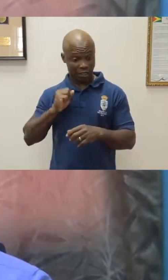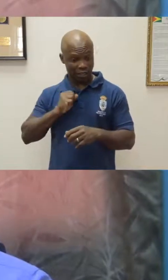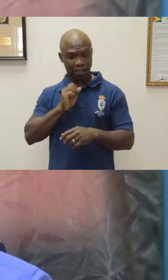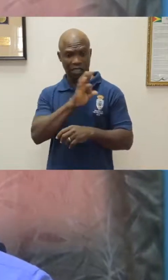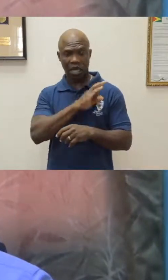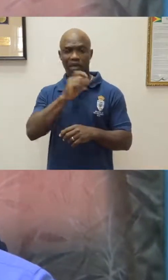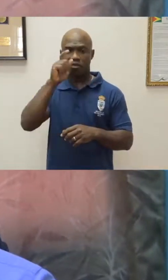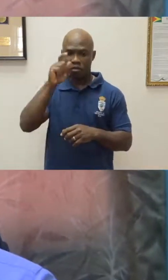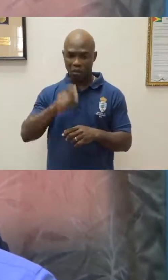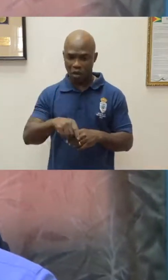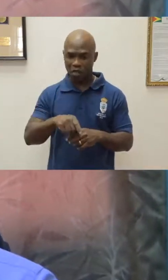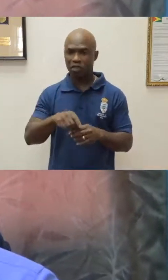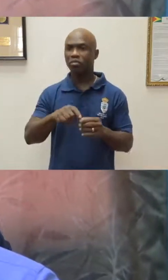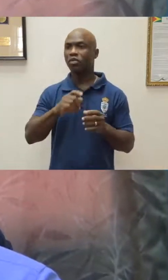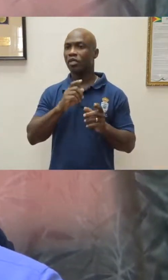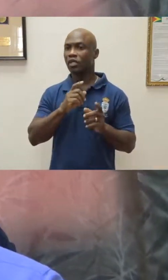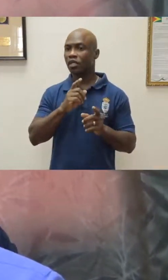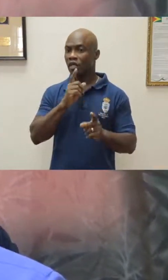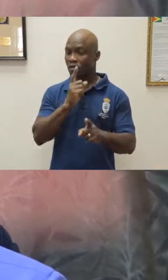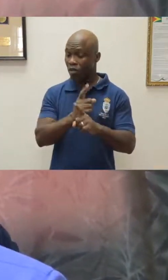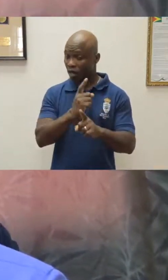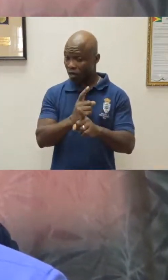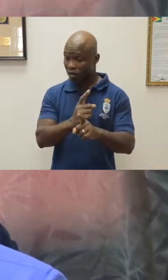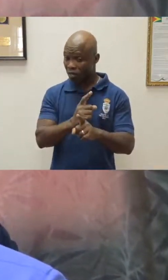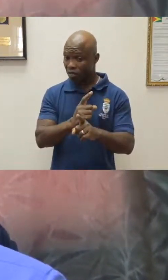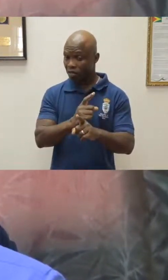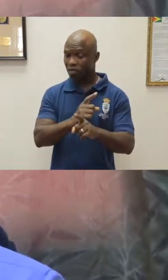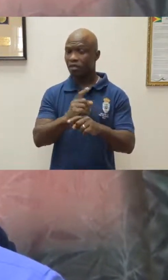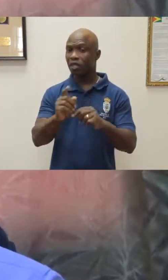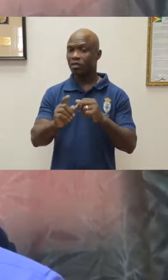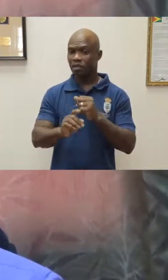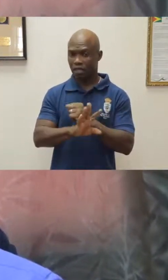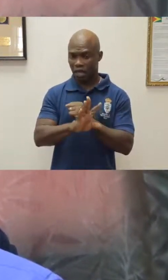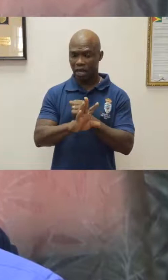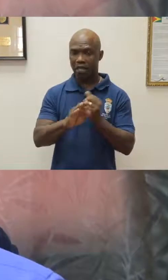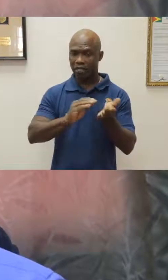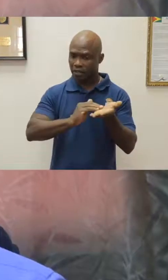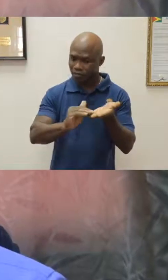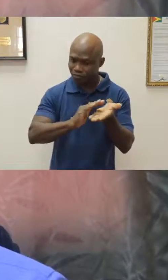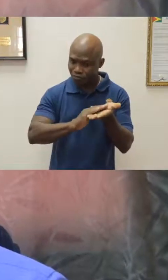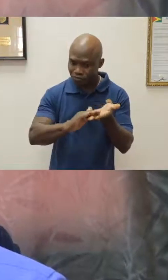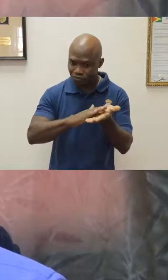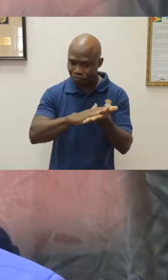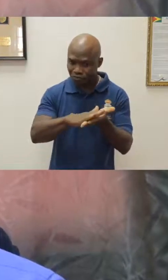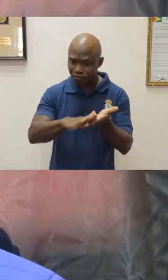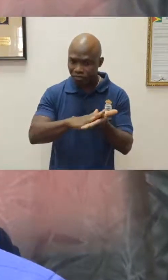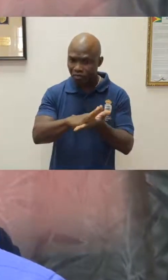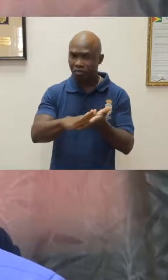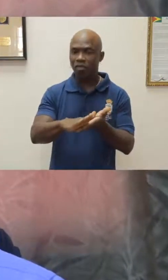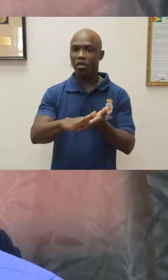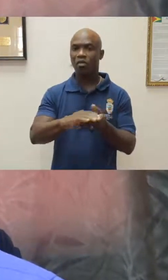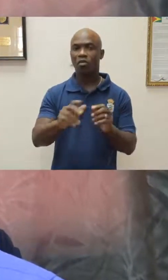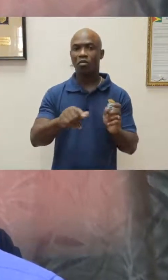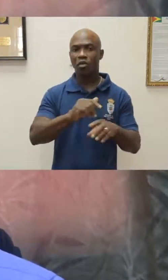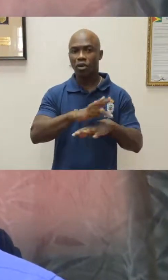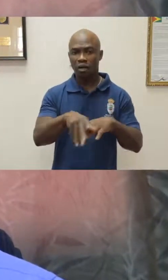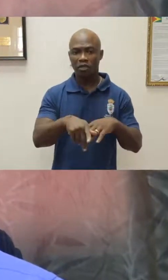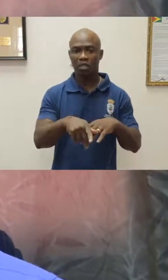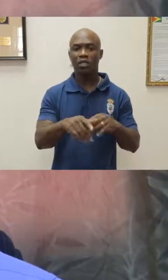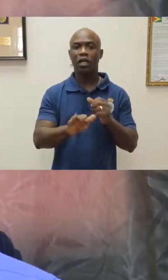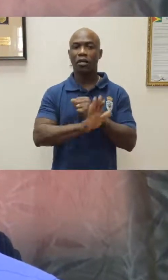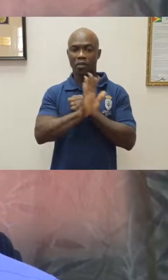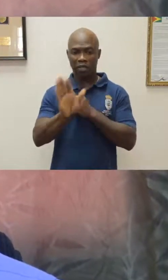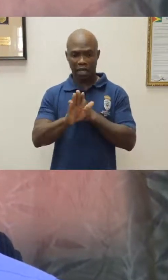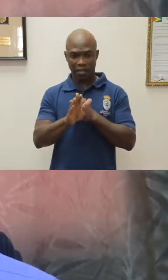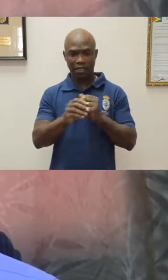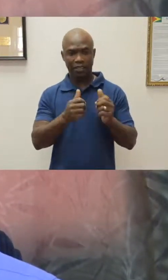precautions, especially in hygiene practices, and are provided with adequate supplies of personal protective equipment to protect them from becoming